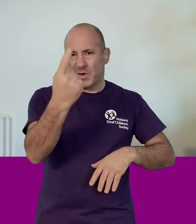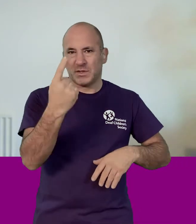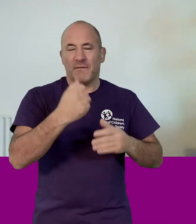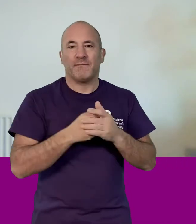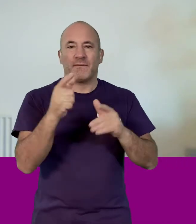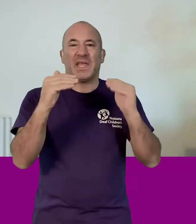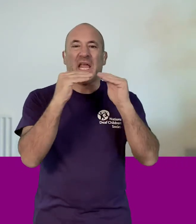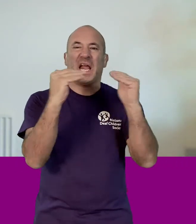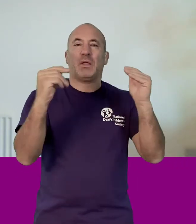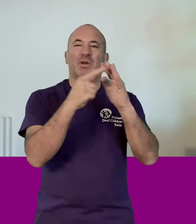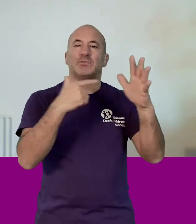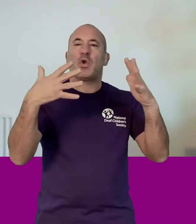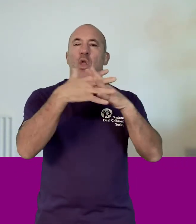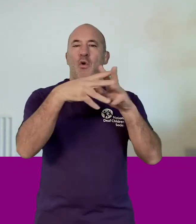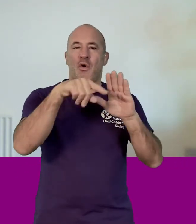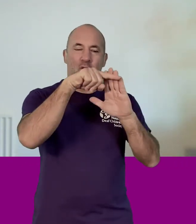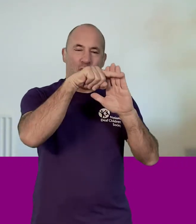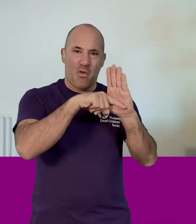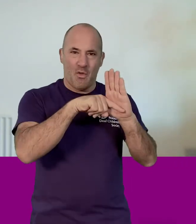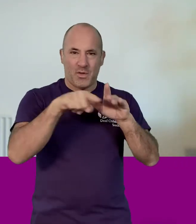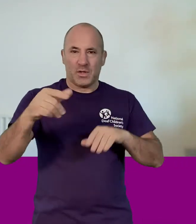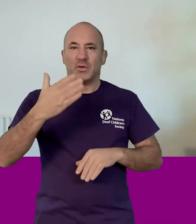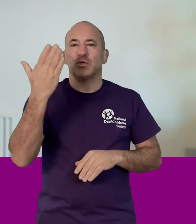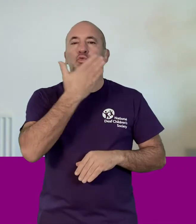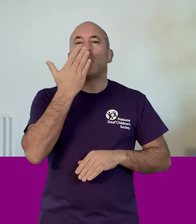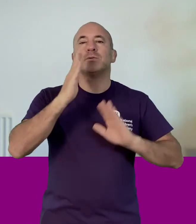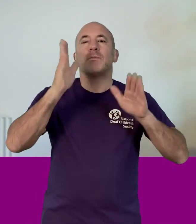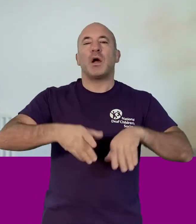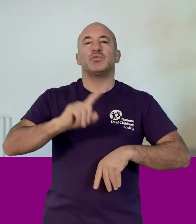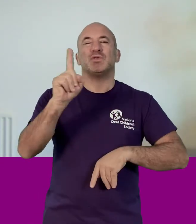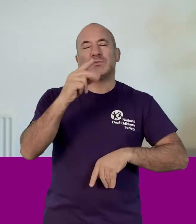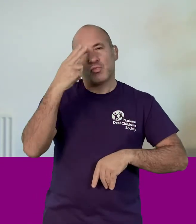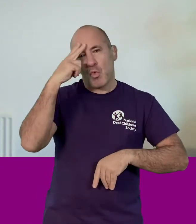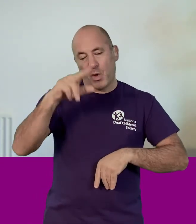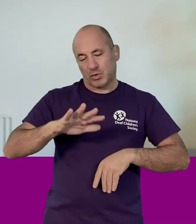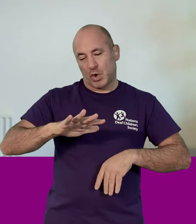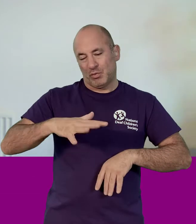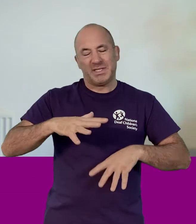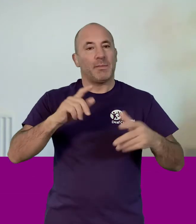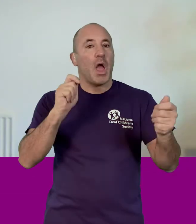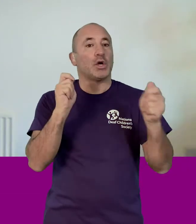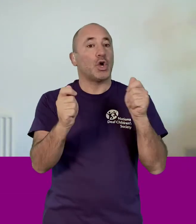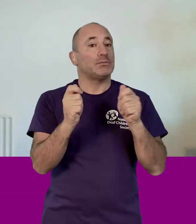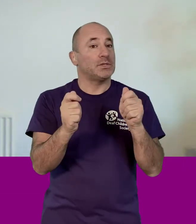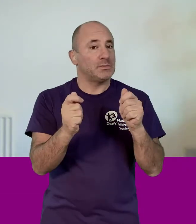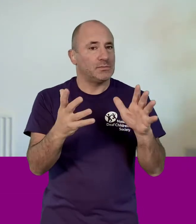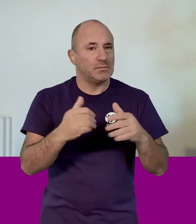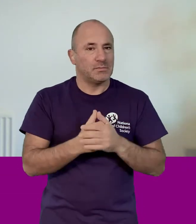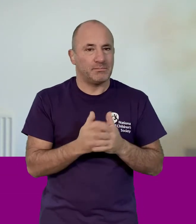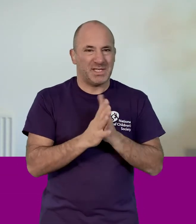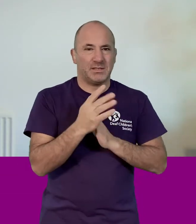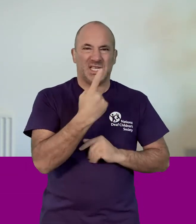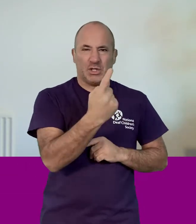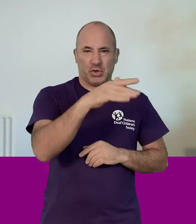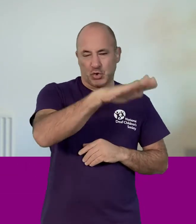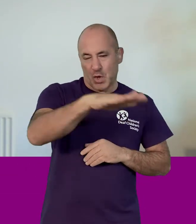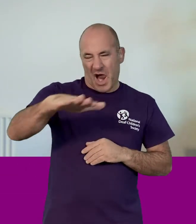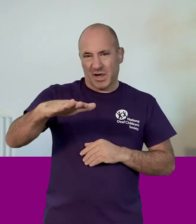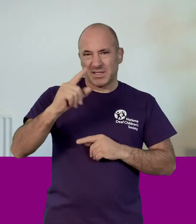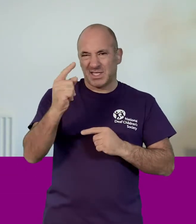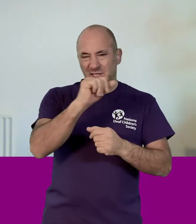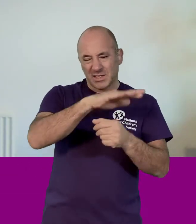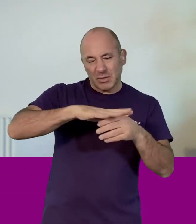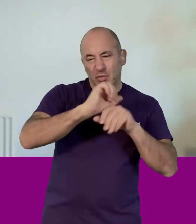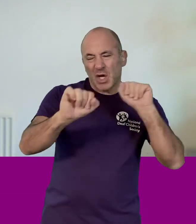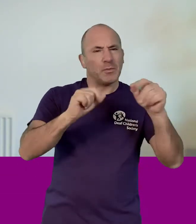aware of. Firstly, under equality laws, schools must make what are called reasonable adjustments. Every child